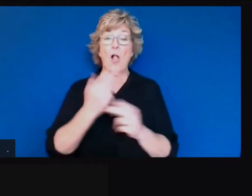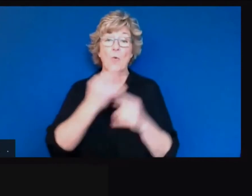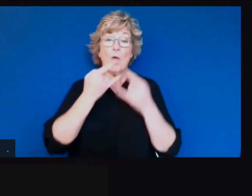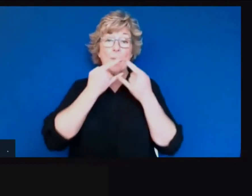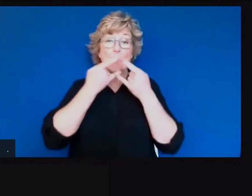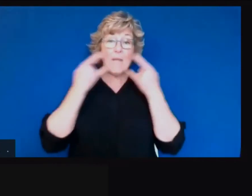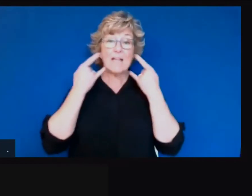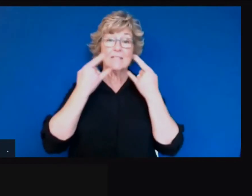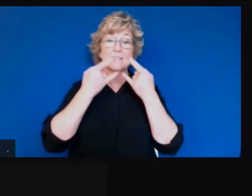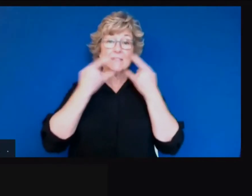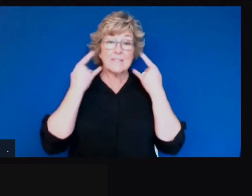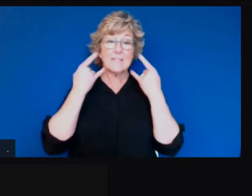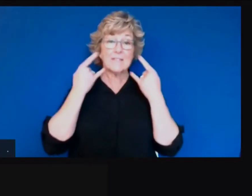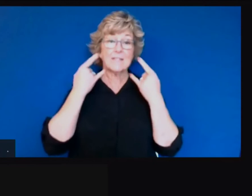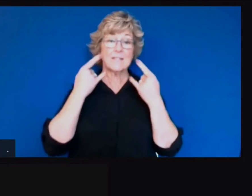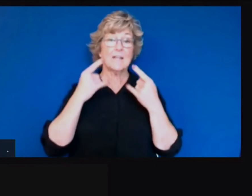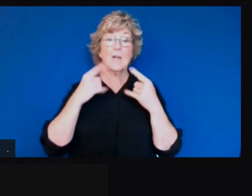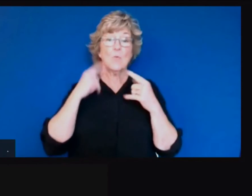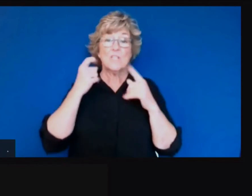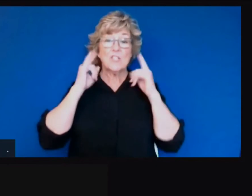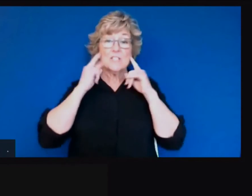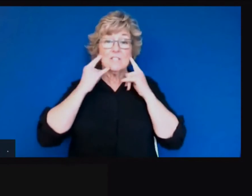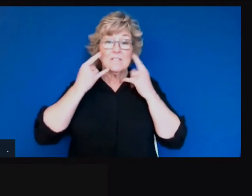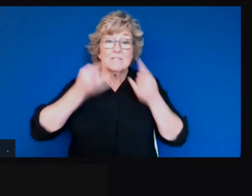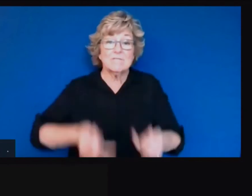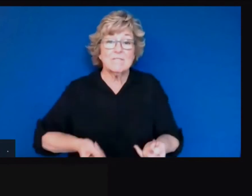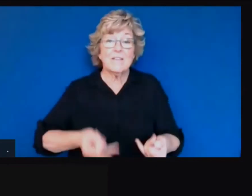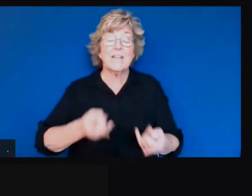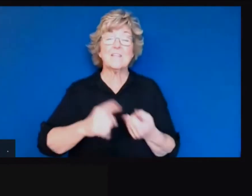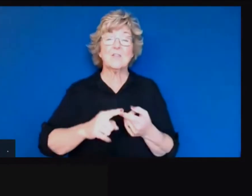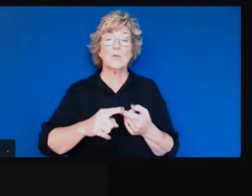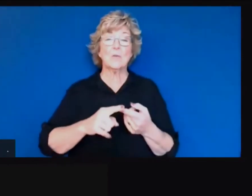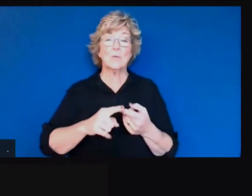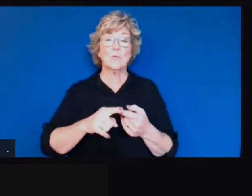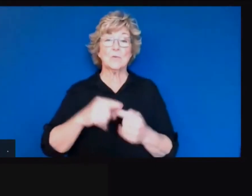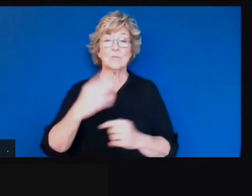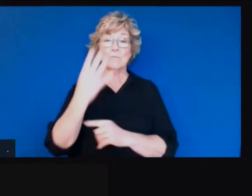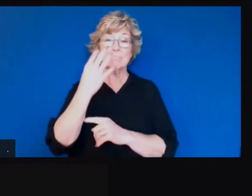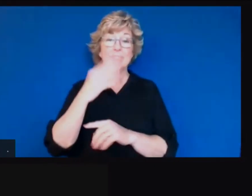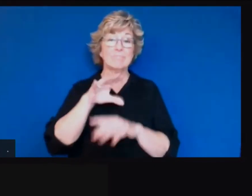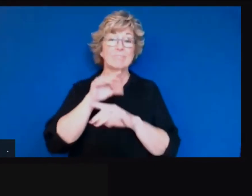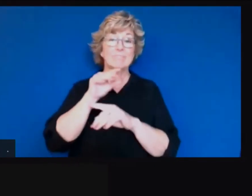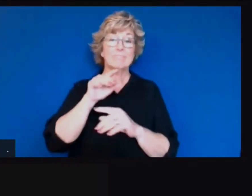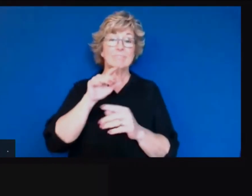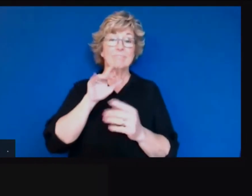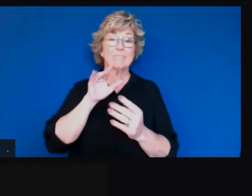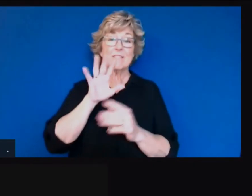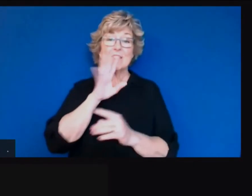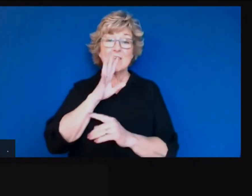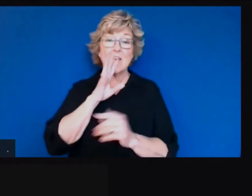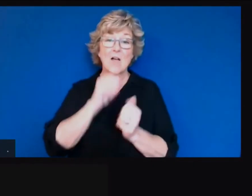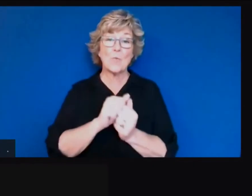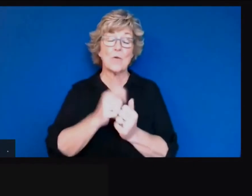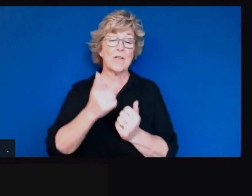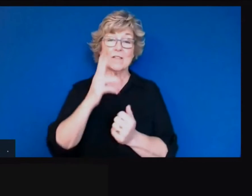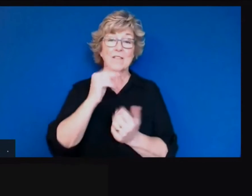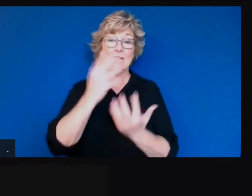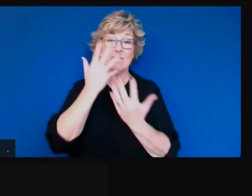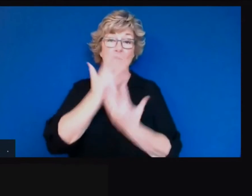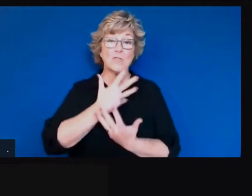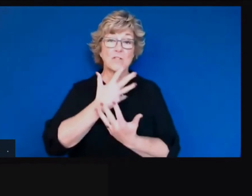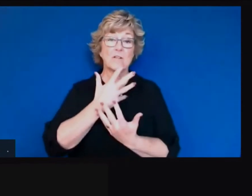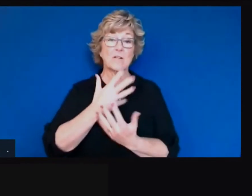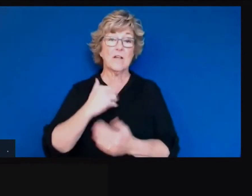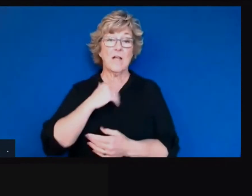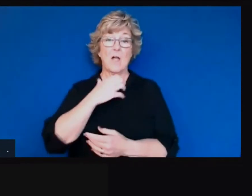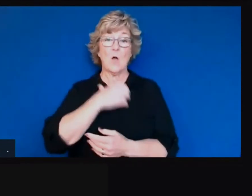until literally when you see us take them off to communicate with you and others. So it's unfortunate. And we